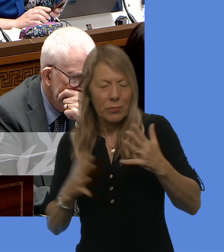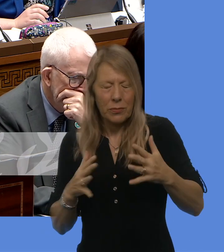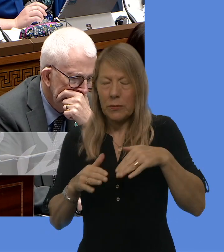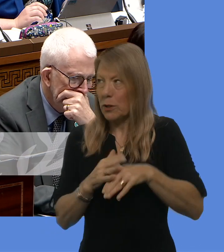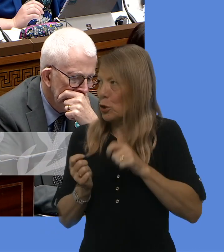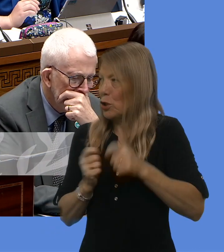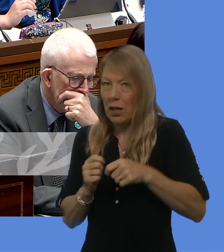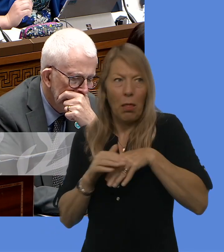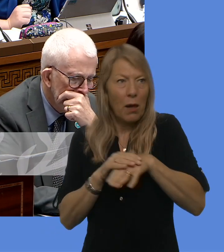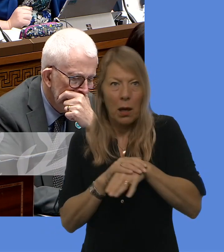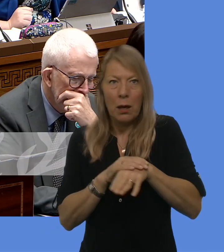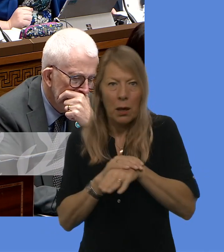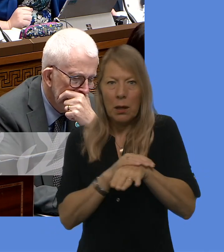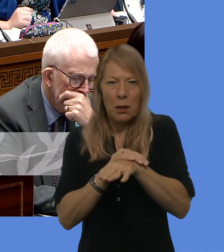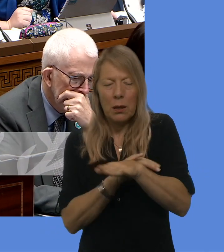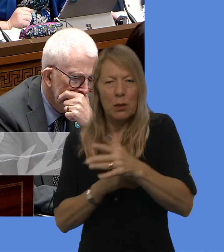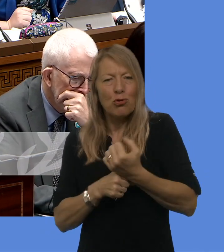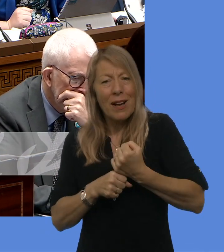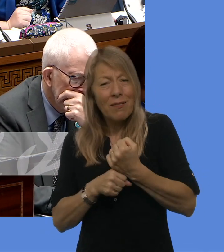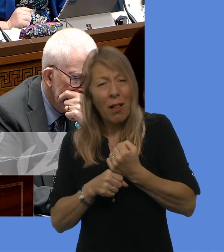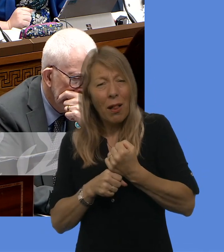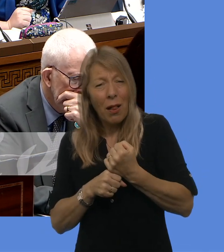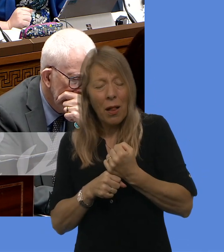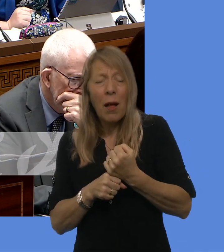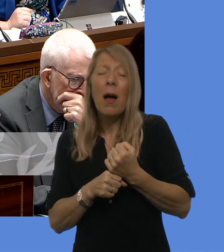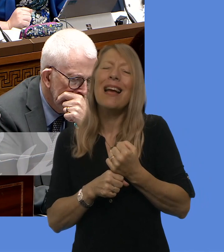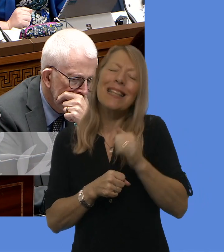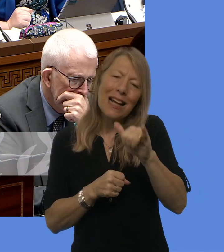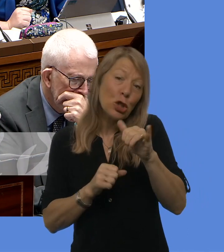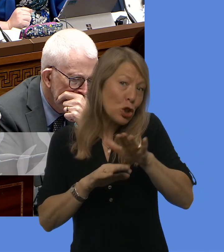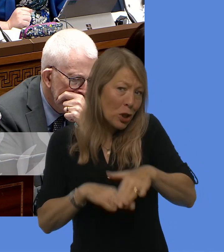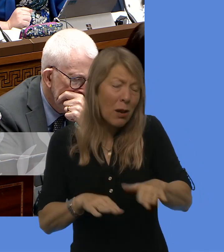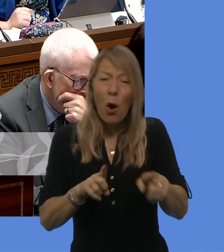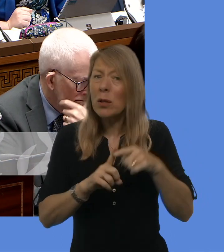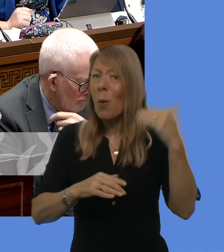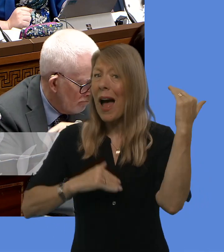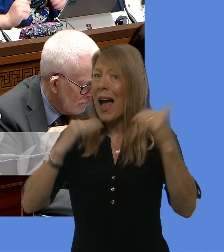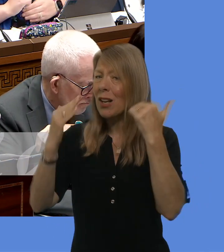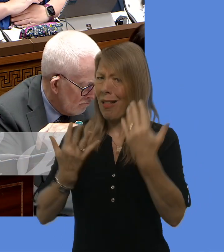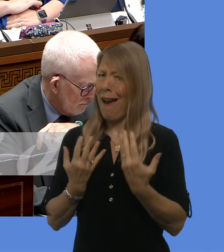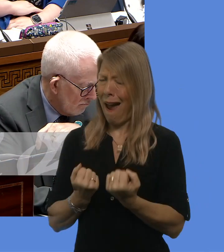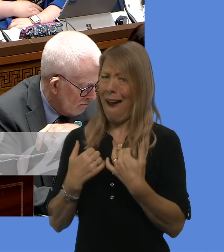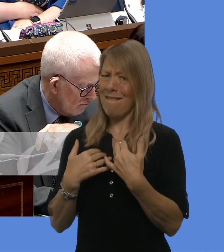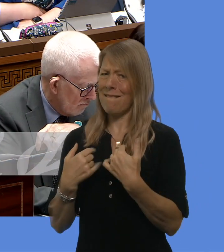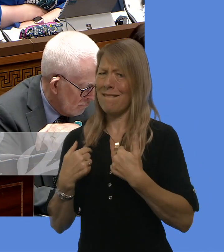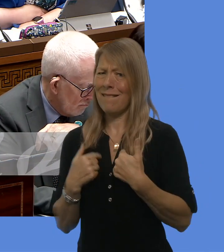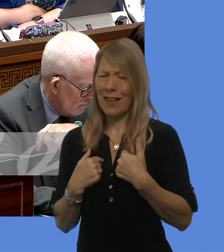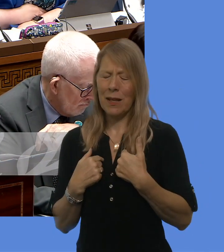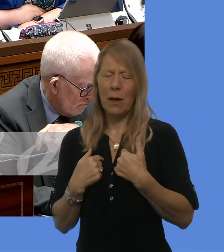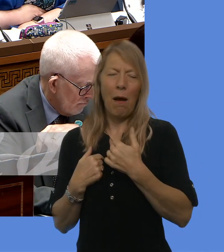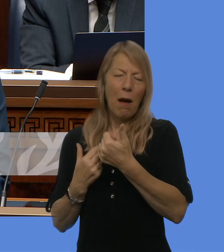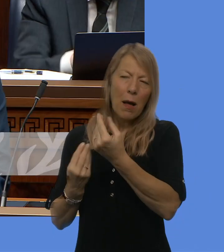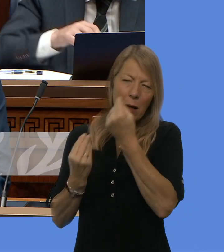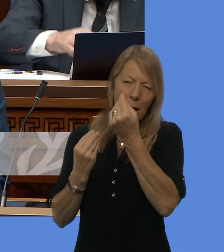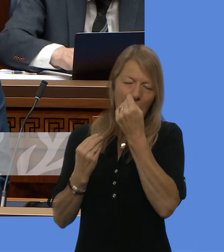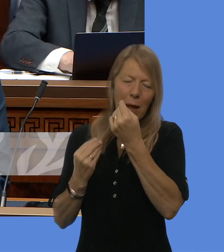so preparing particularly children but also adult visitors for what to expect when they arrive at the prison has proven to be very valuable to